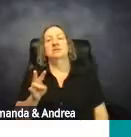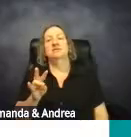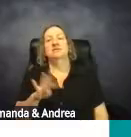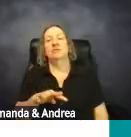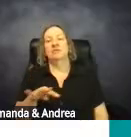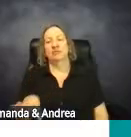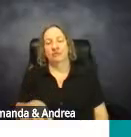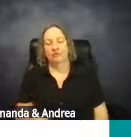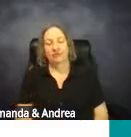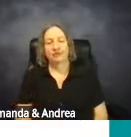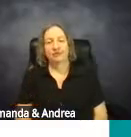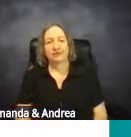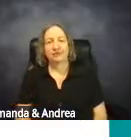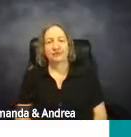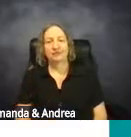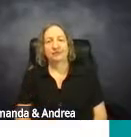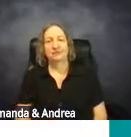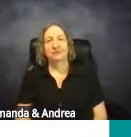360-329-6744.